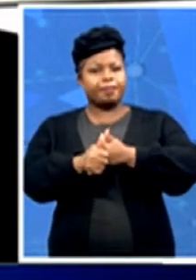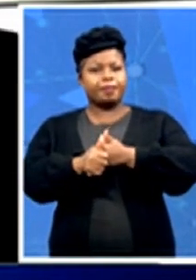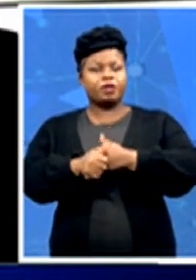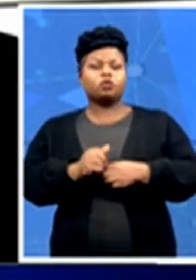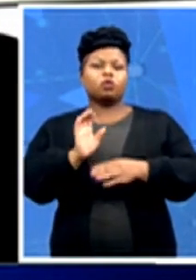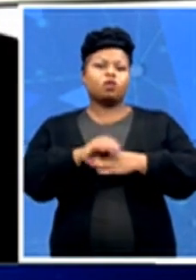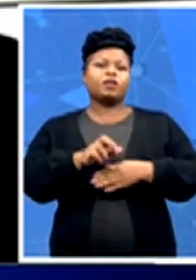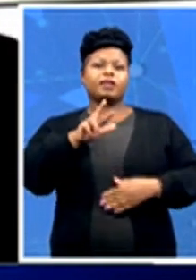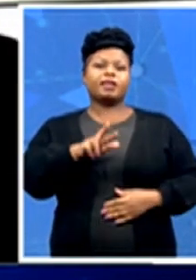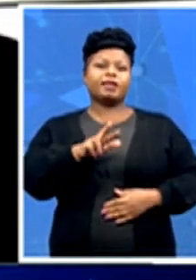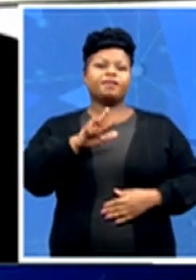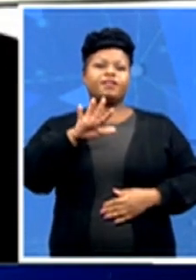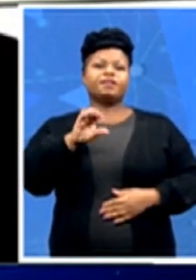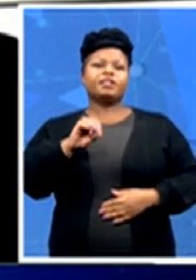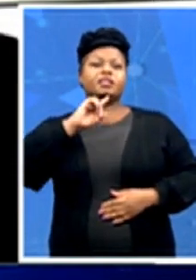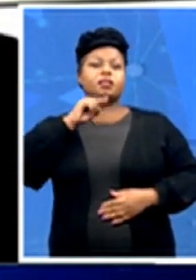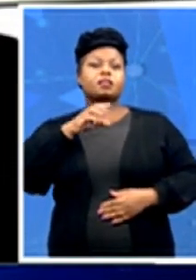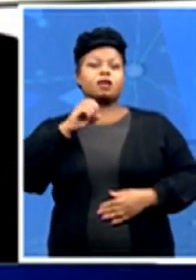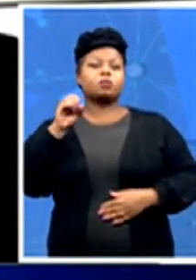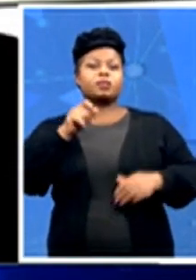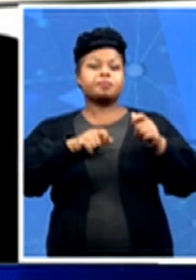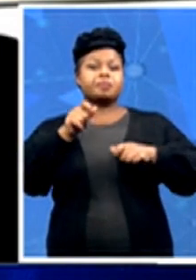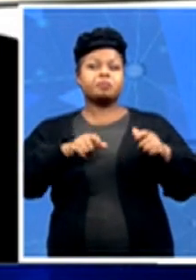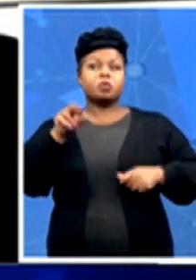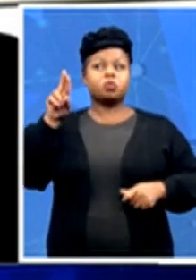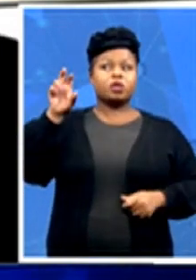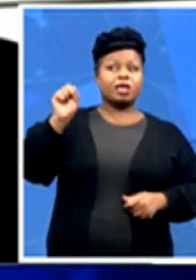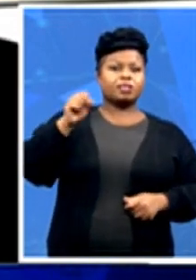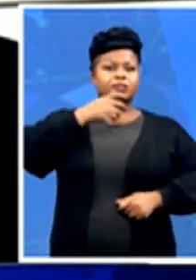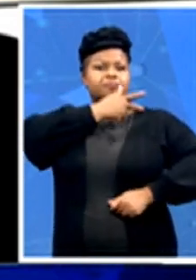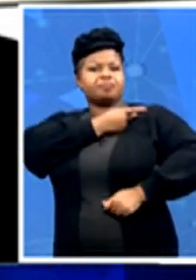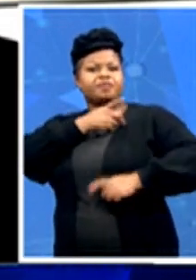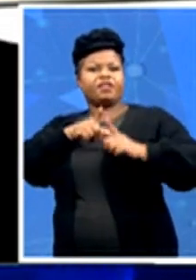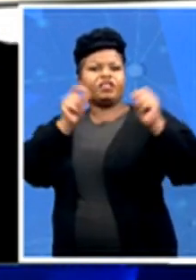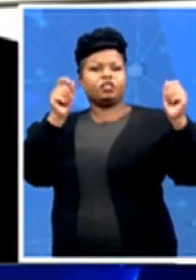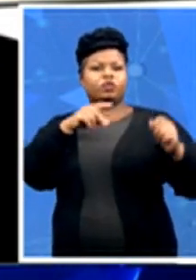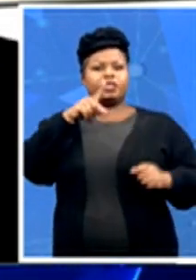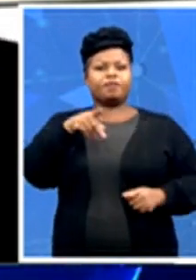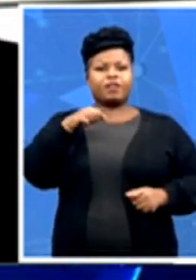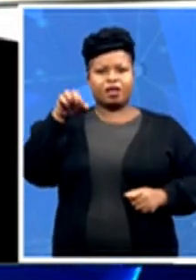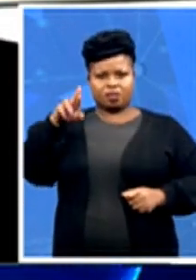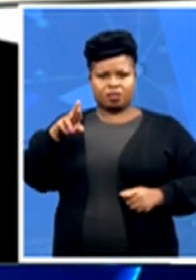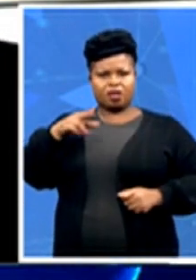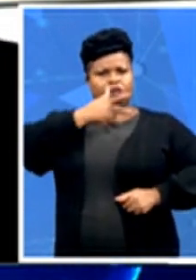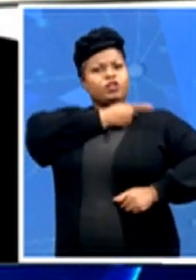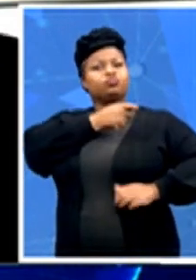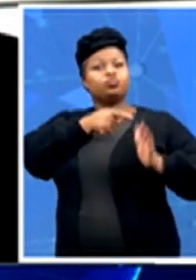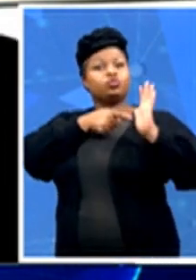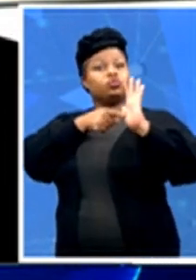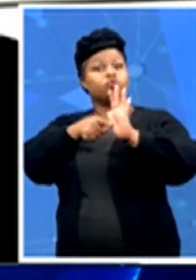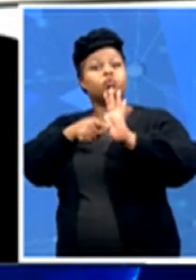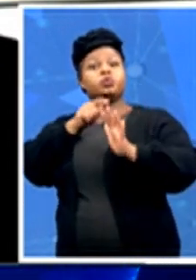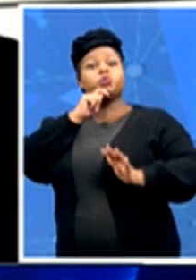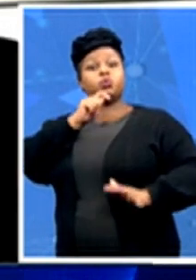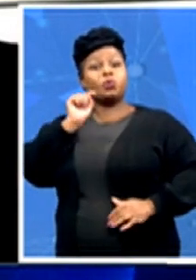850,000 people in the US who've been vaccinated with the Pfizer vaccine, showing how safe this vaccine is